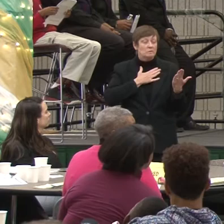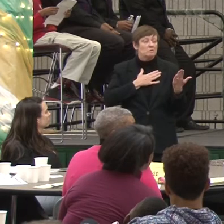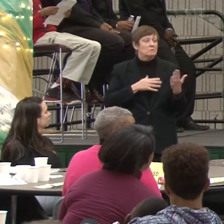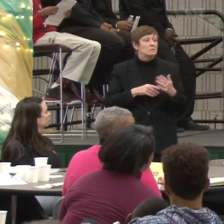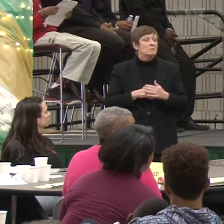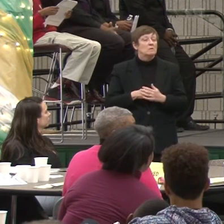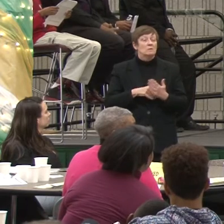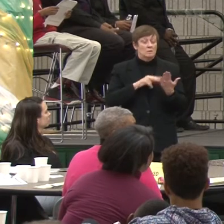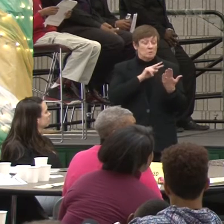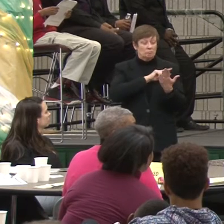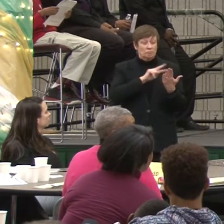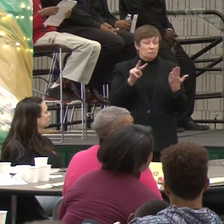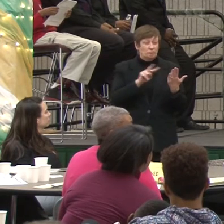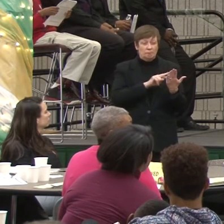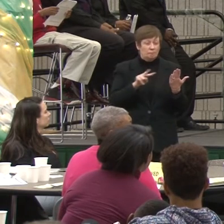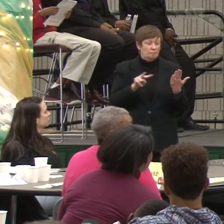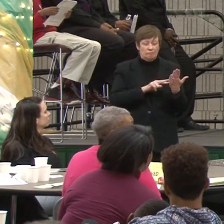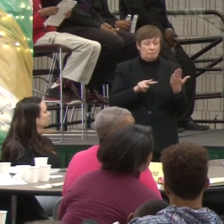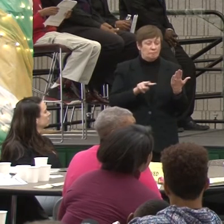sound that